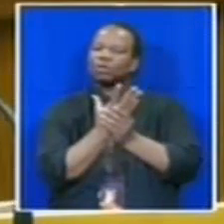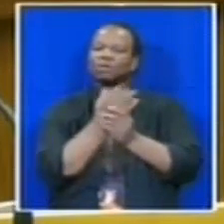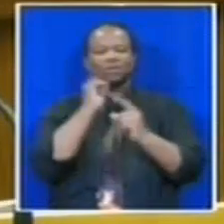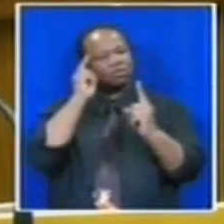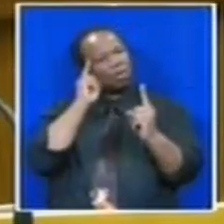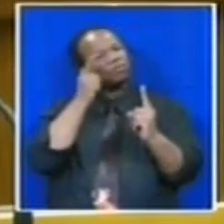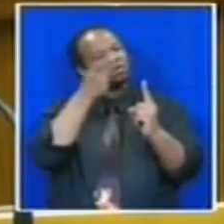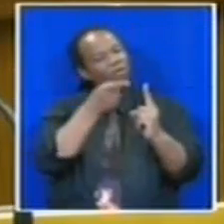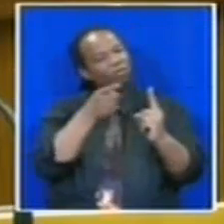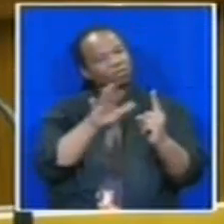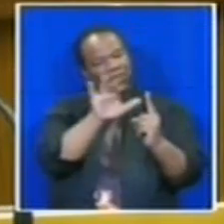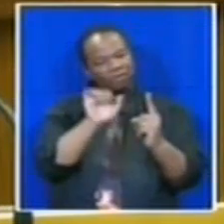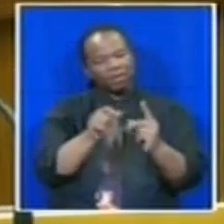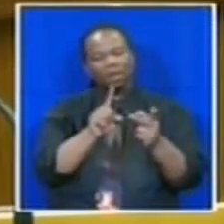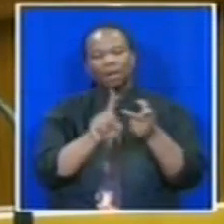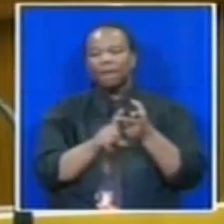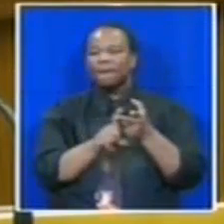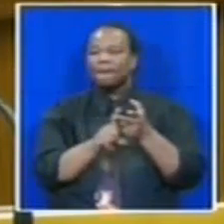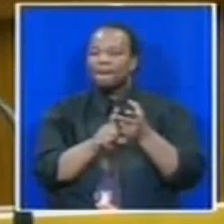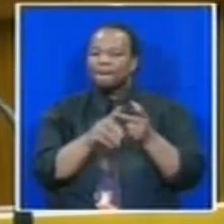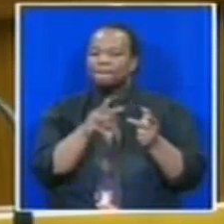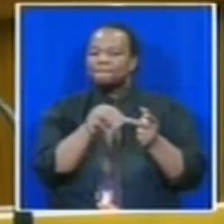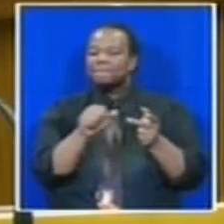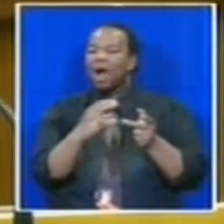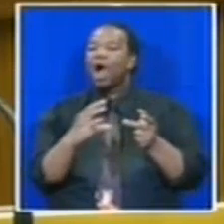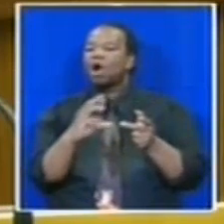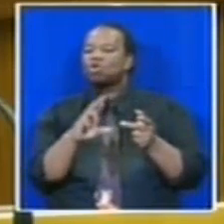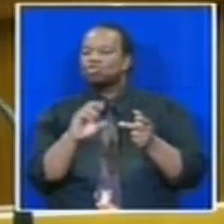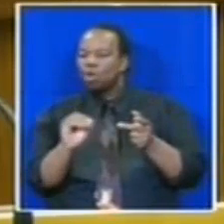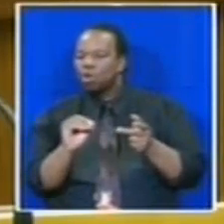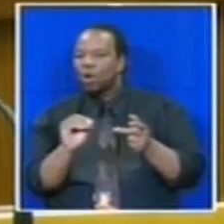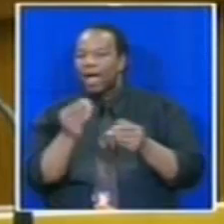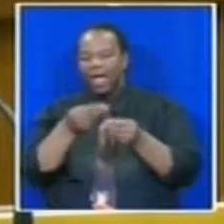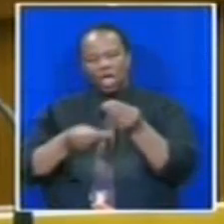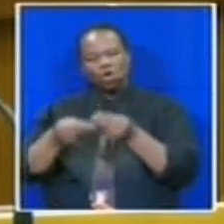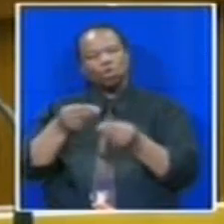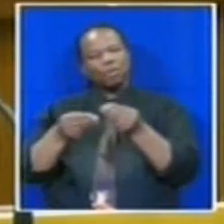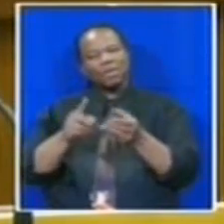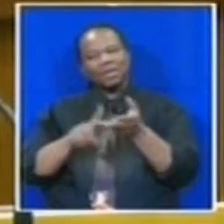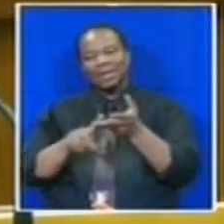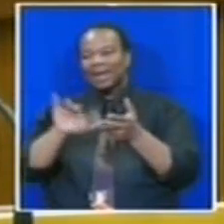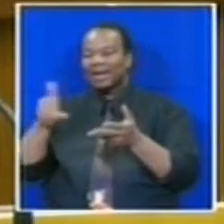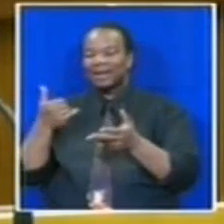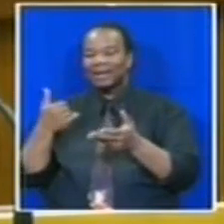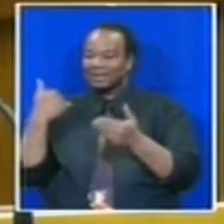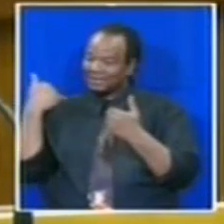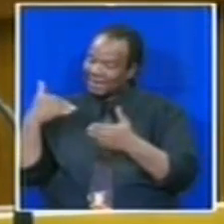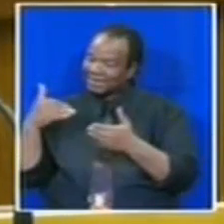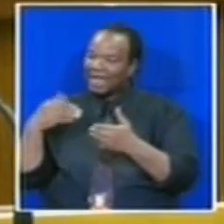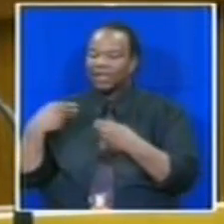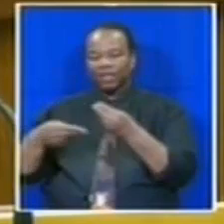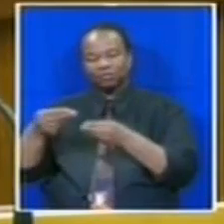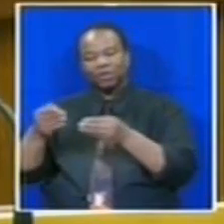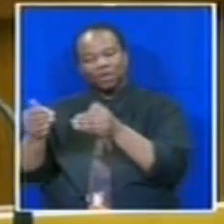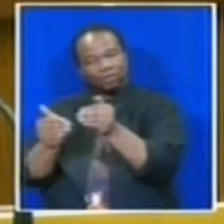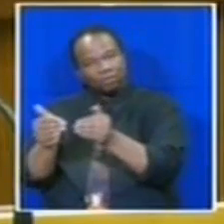Our macroeconomic and fiscal framework sets limits to a government's debt and expenditure while supporting stronger